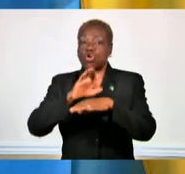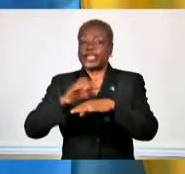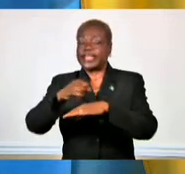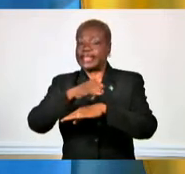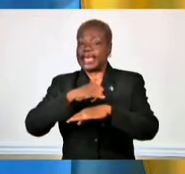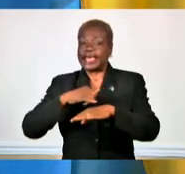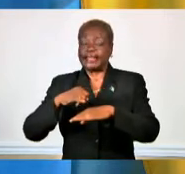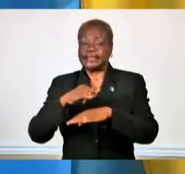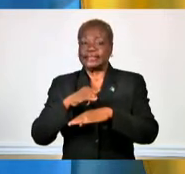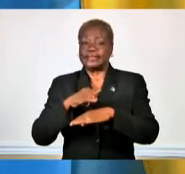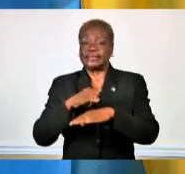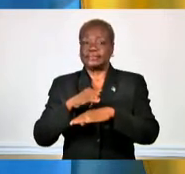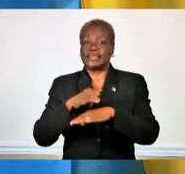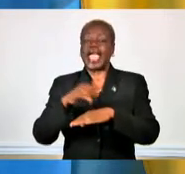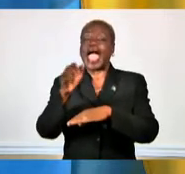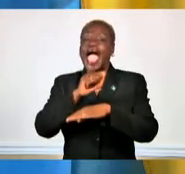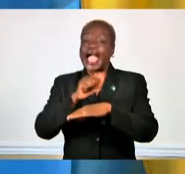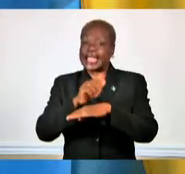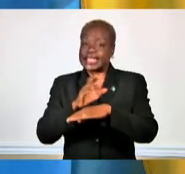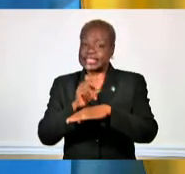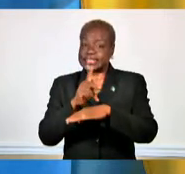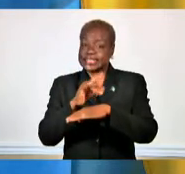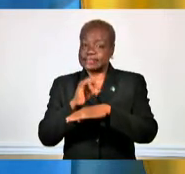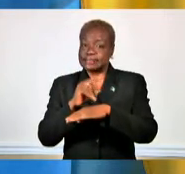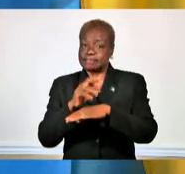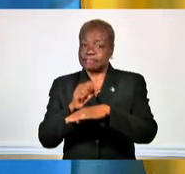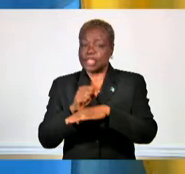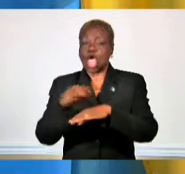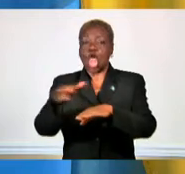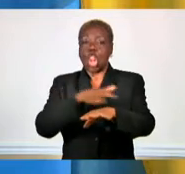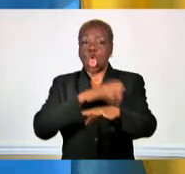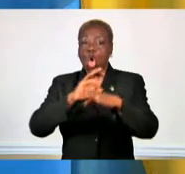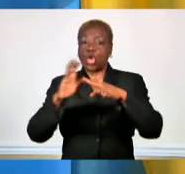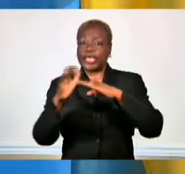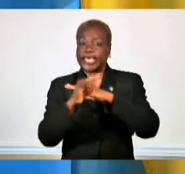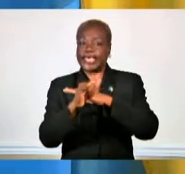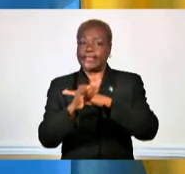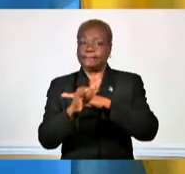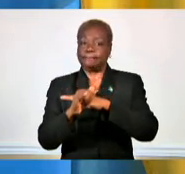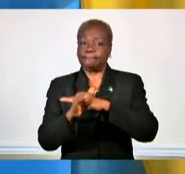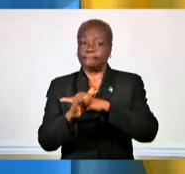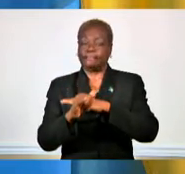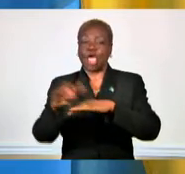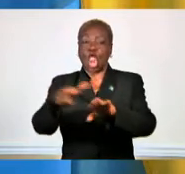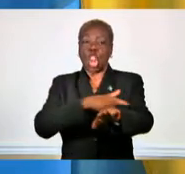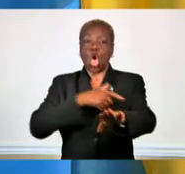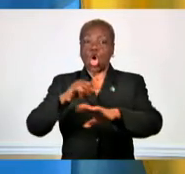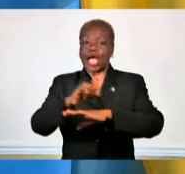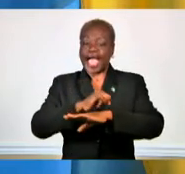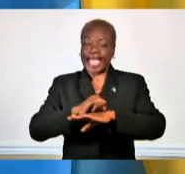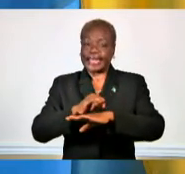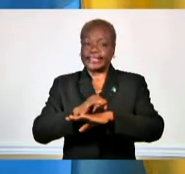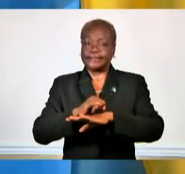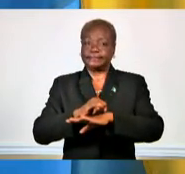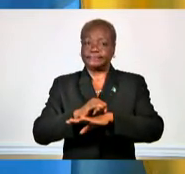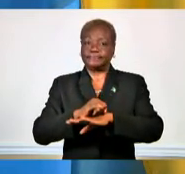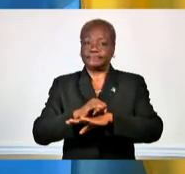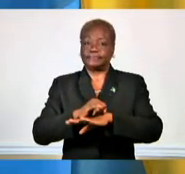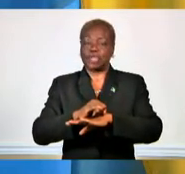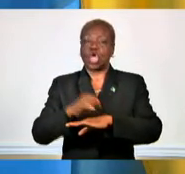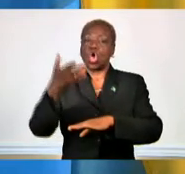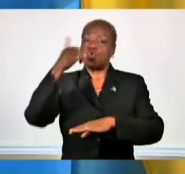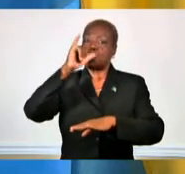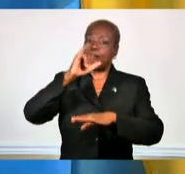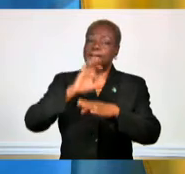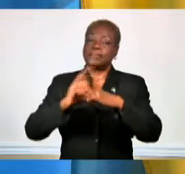Island, Acklands, Long Key, Long Island, Rum